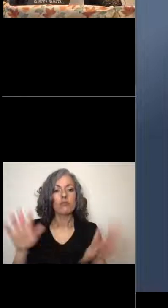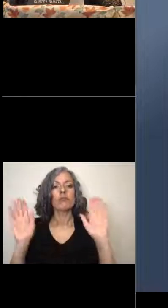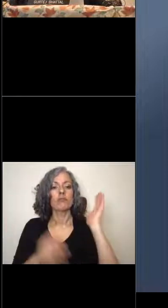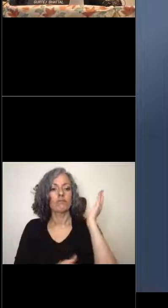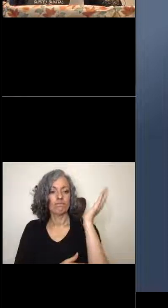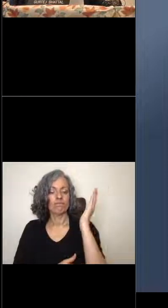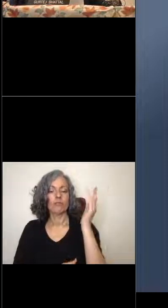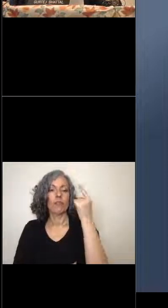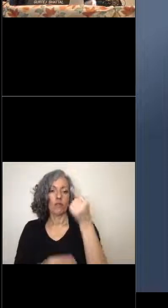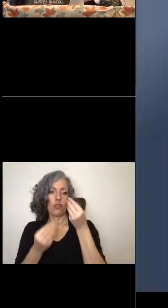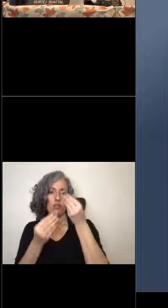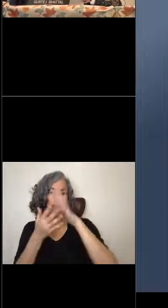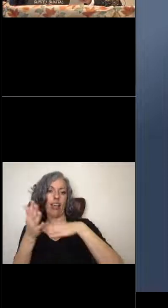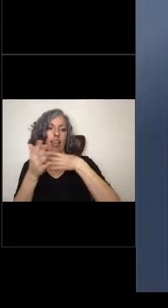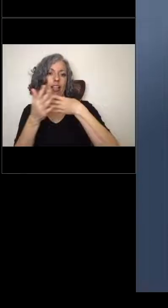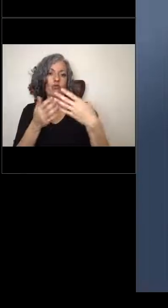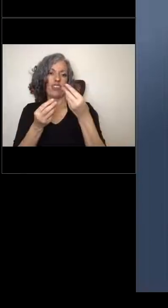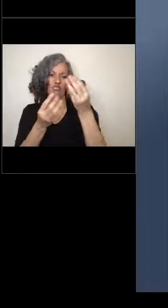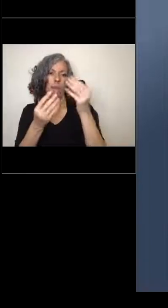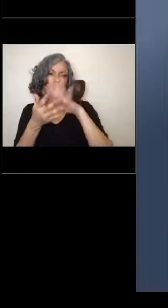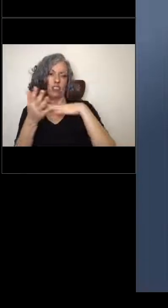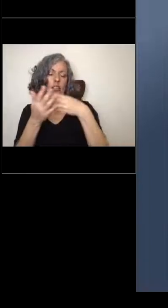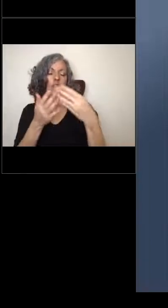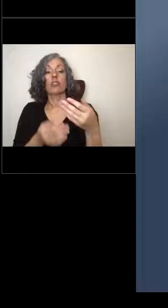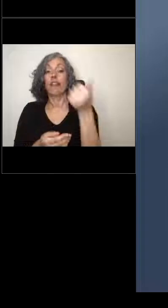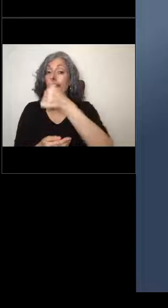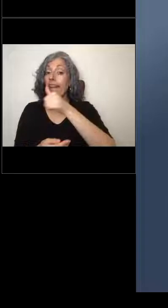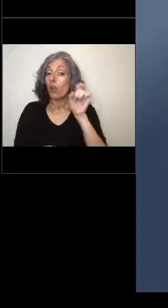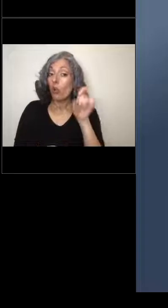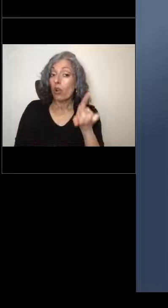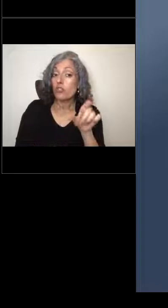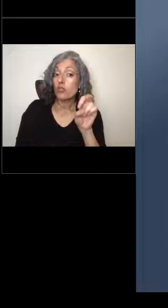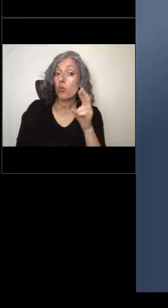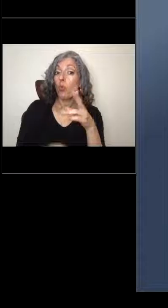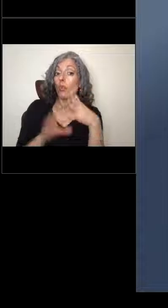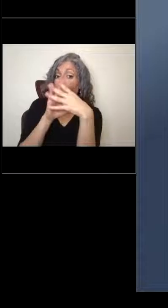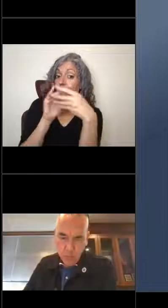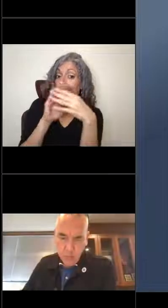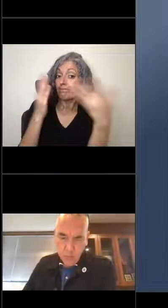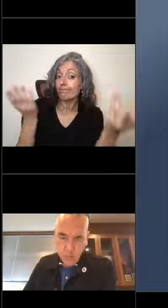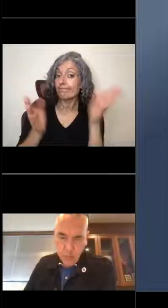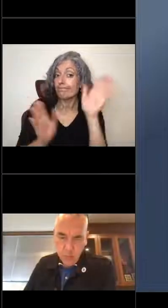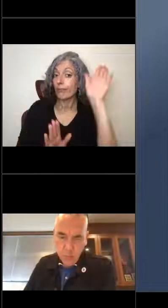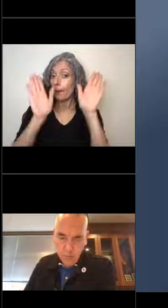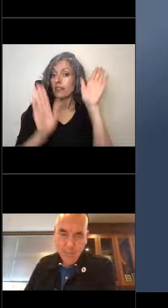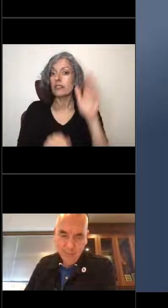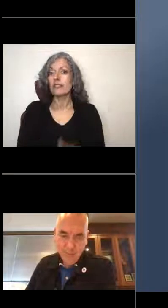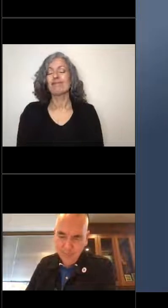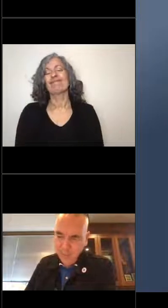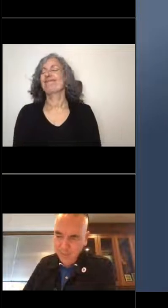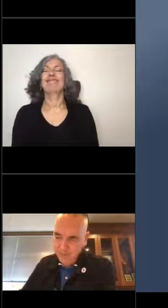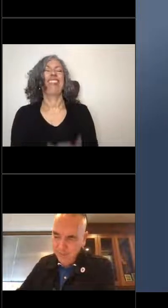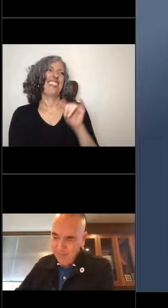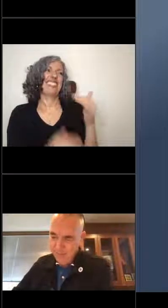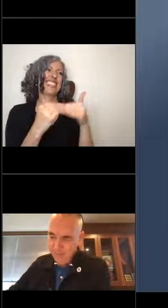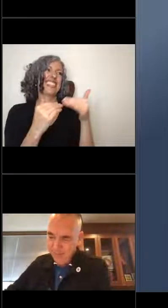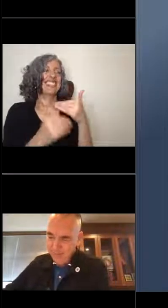calendar. Do you have any questions or comments for Kurtesh? Well, that was too easy for you. Thank